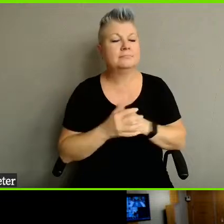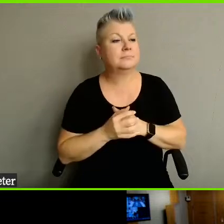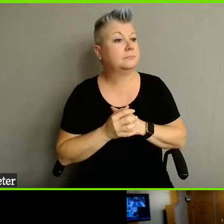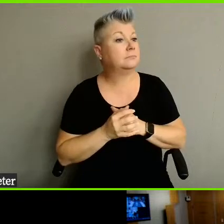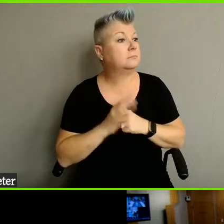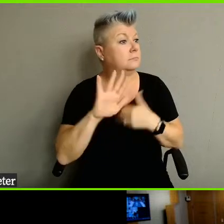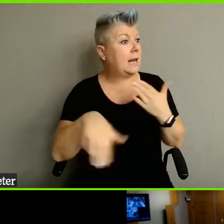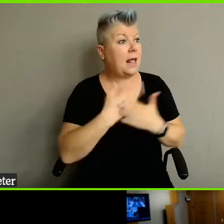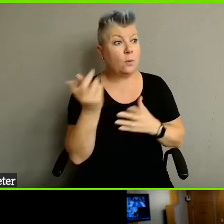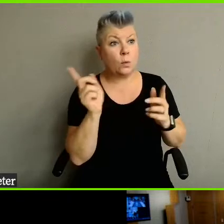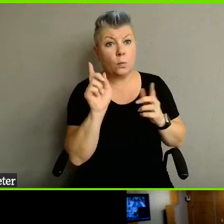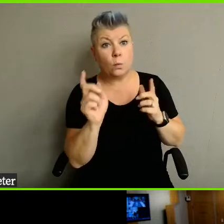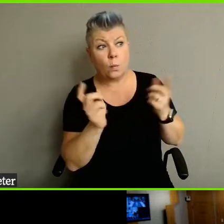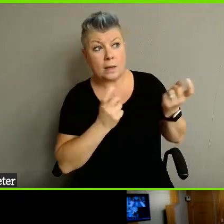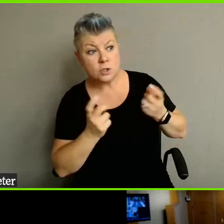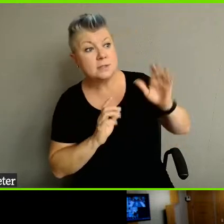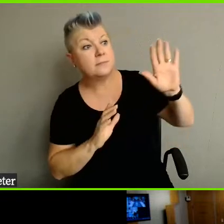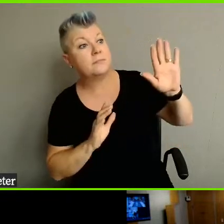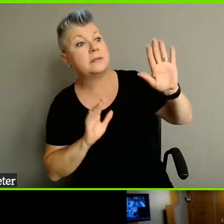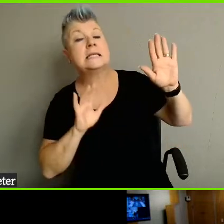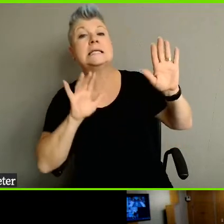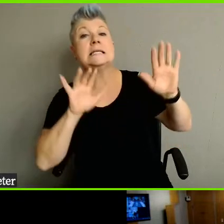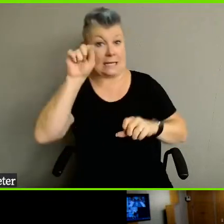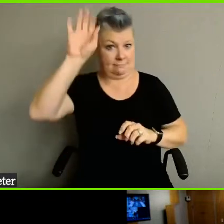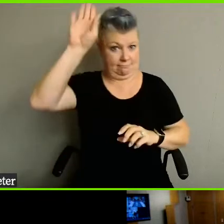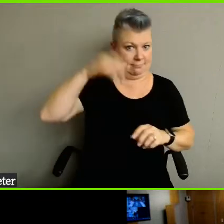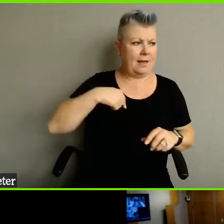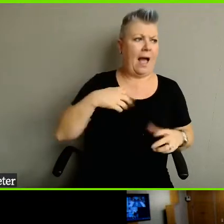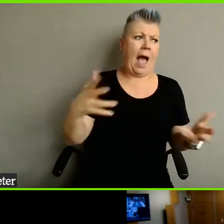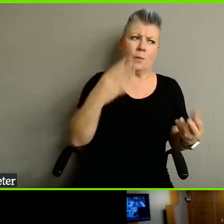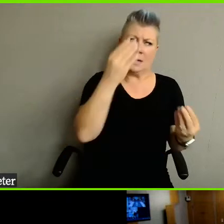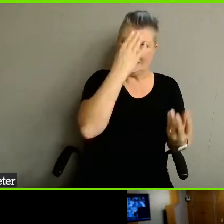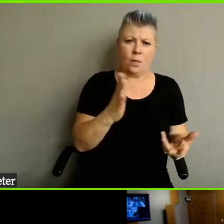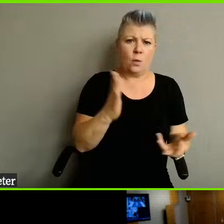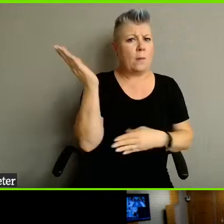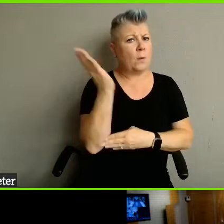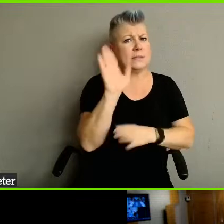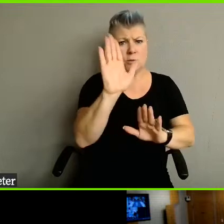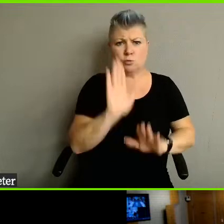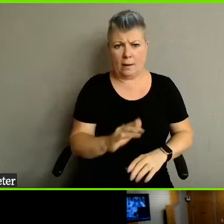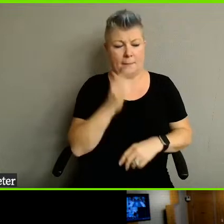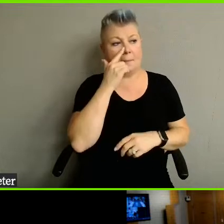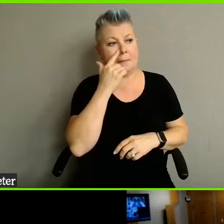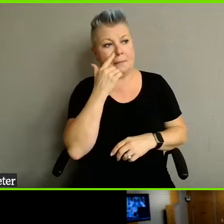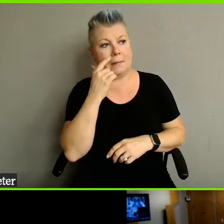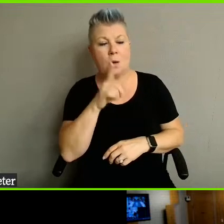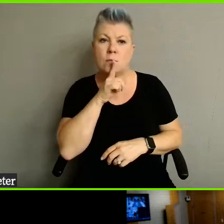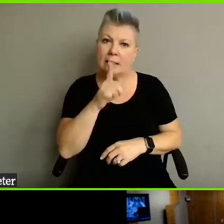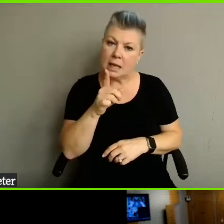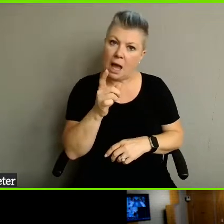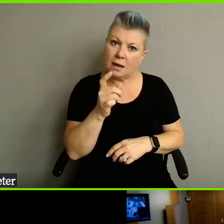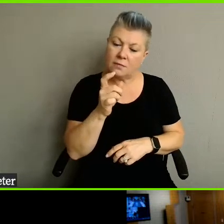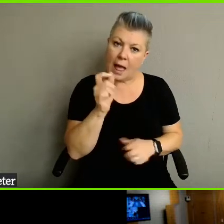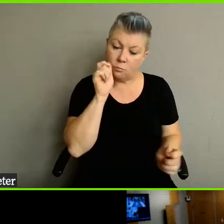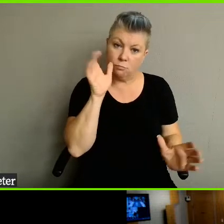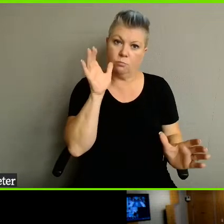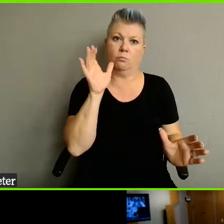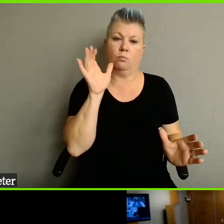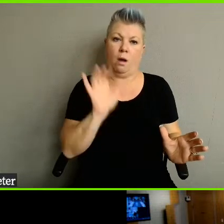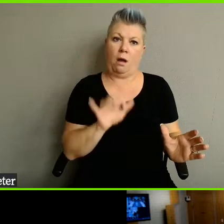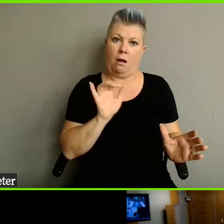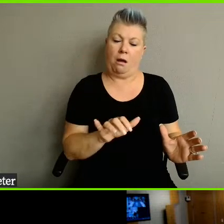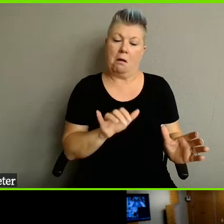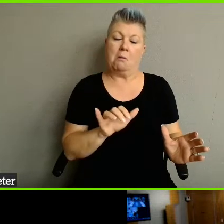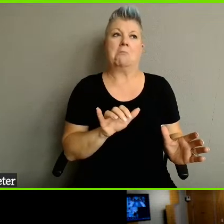Any other questions? I do. First of all, I'd like to say your presentation's been great, eye-opening. Second of all, I'm